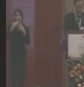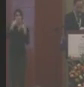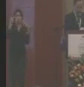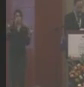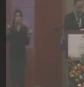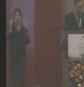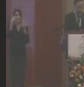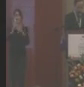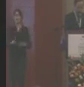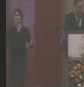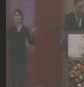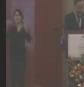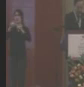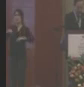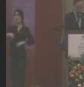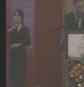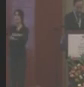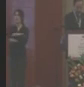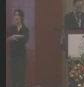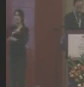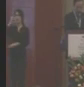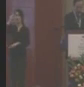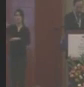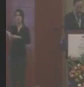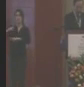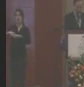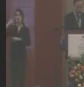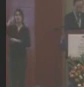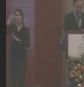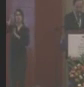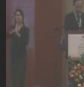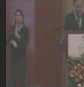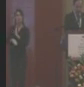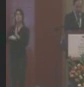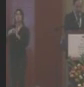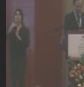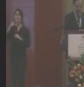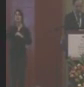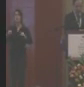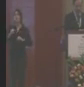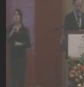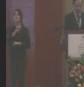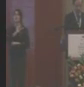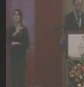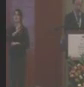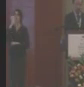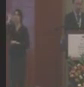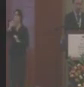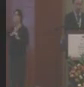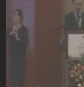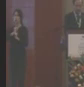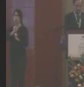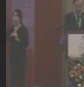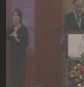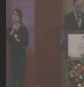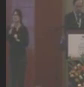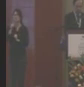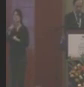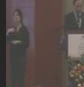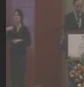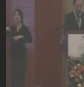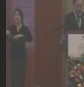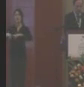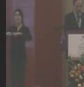mention the importance of the national platform for disaster risk reduction in Chile, which